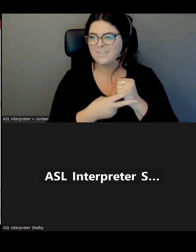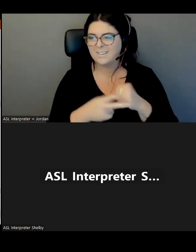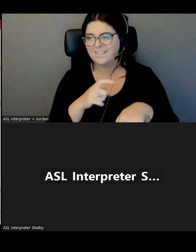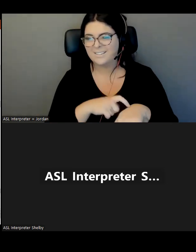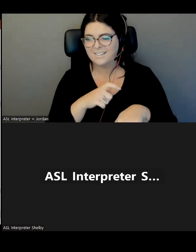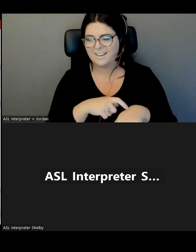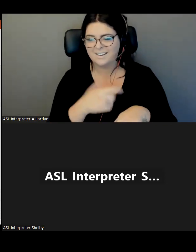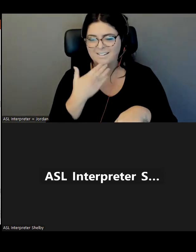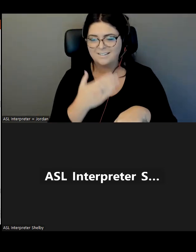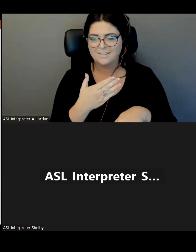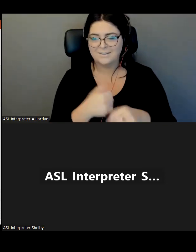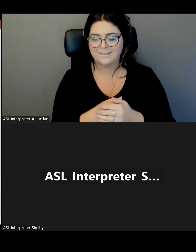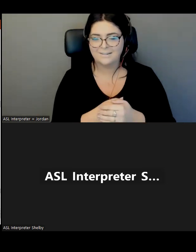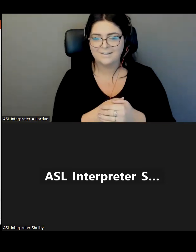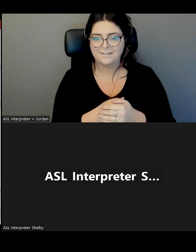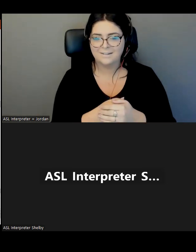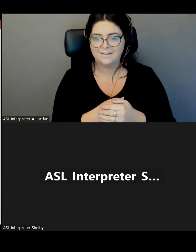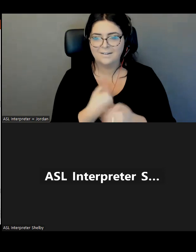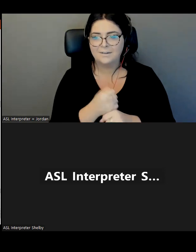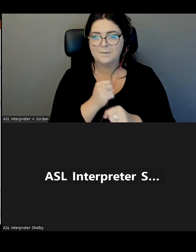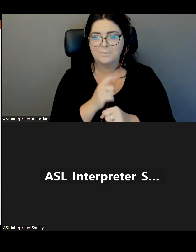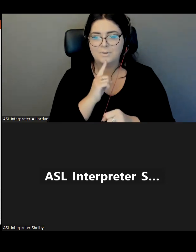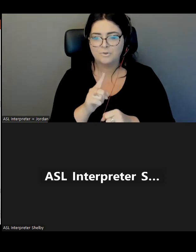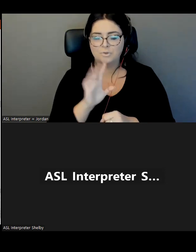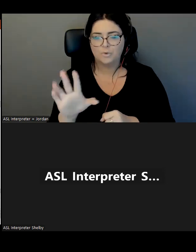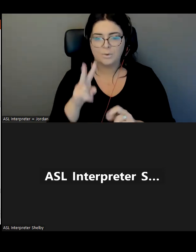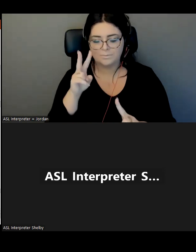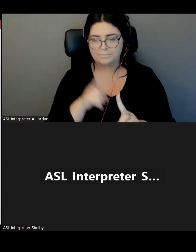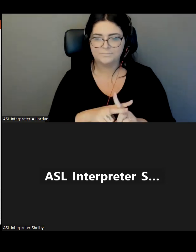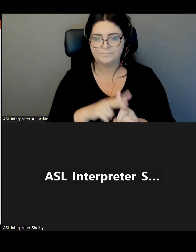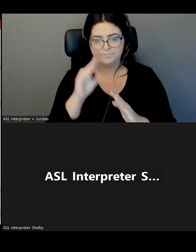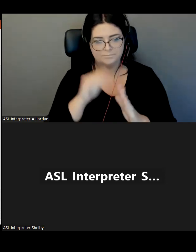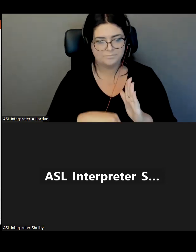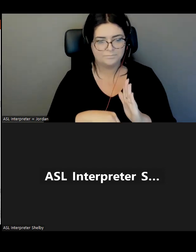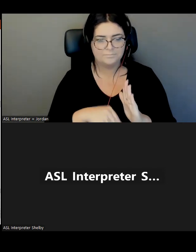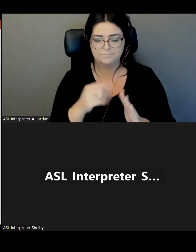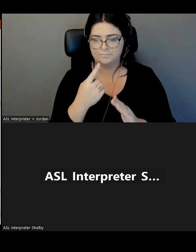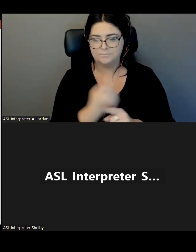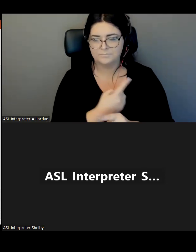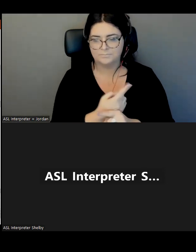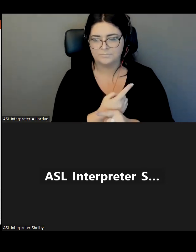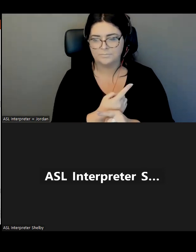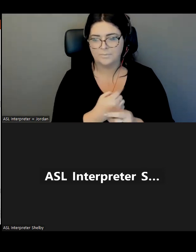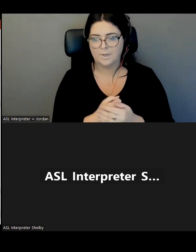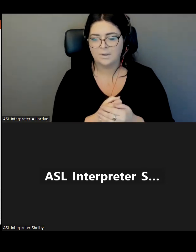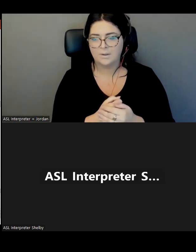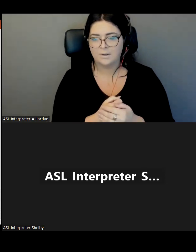time, you know, so that you can make sure that your application is filled out the best way possible, and